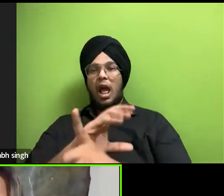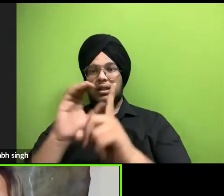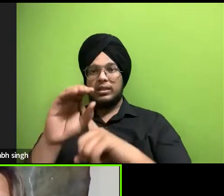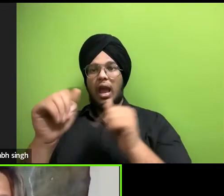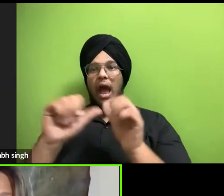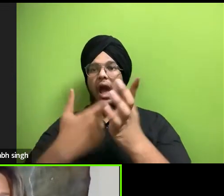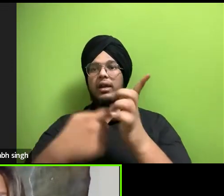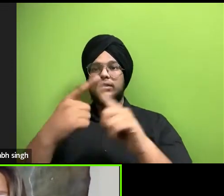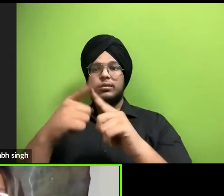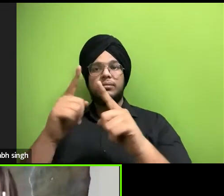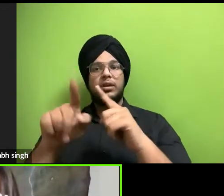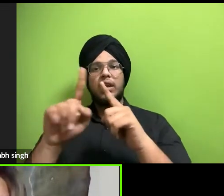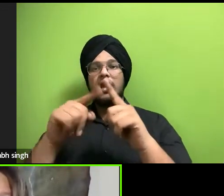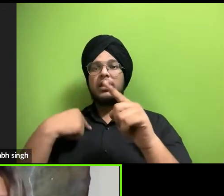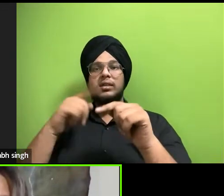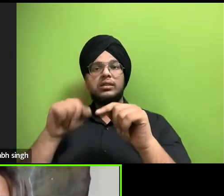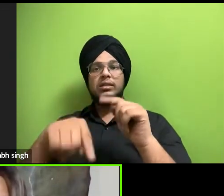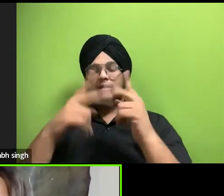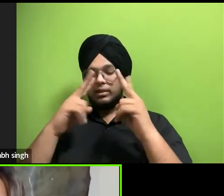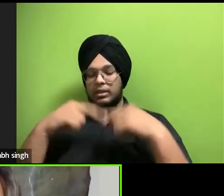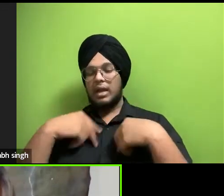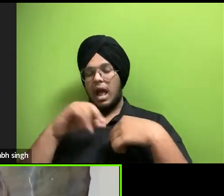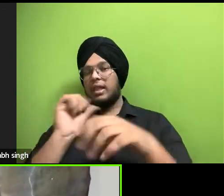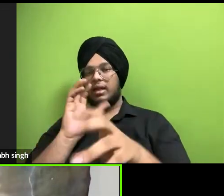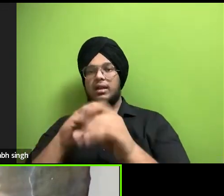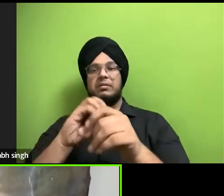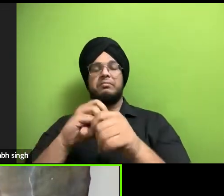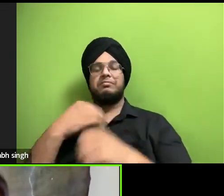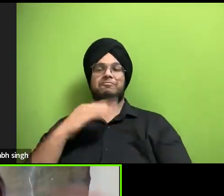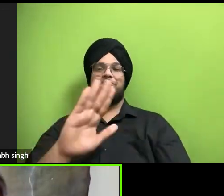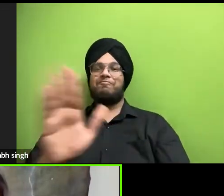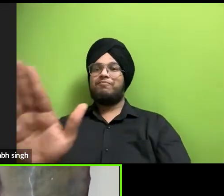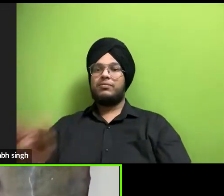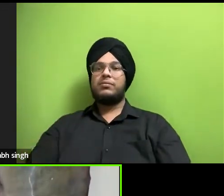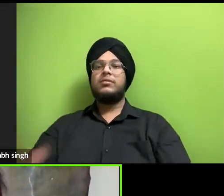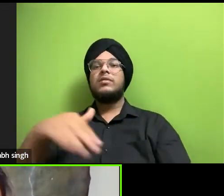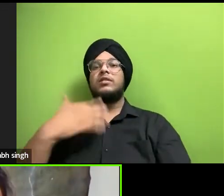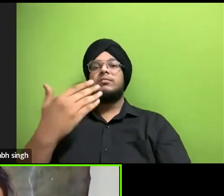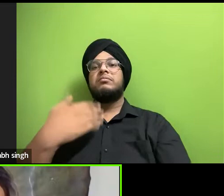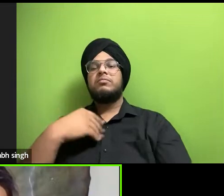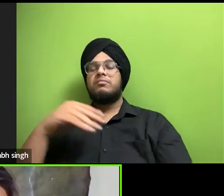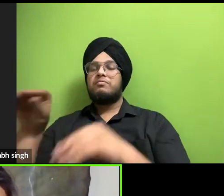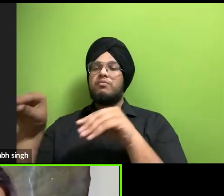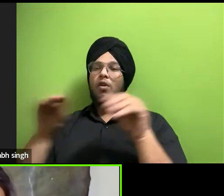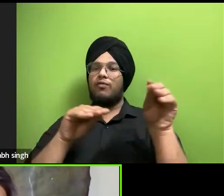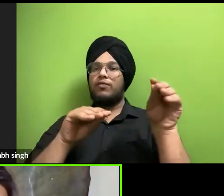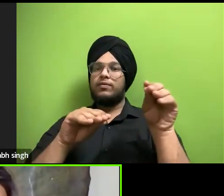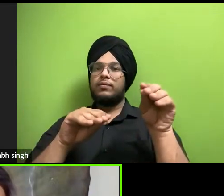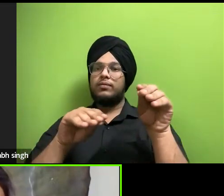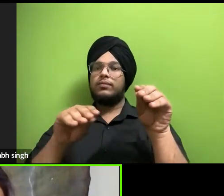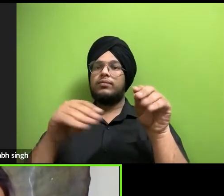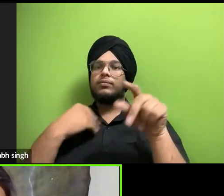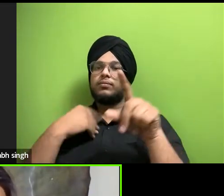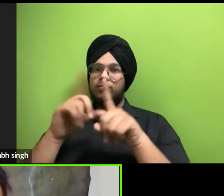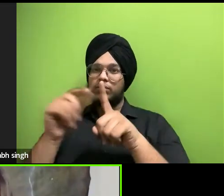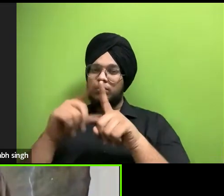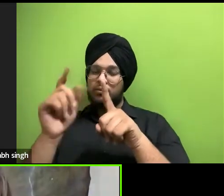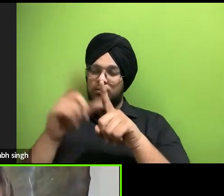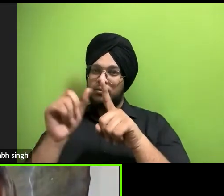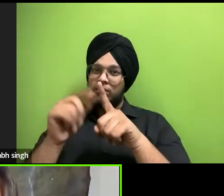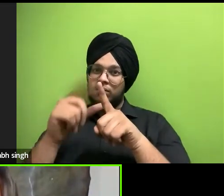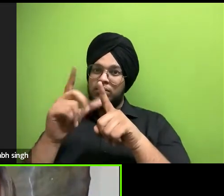I can't see myself in any of this. So then I left the Tate and I was working with